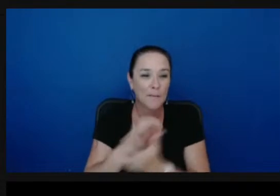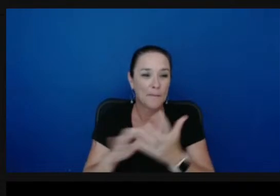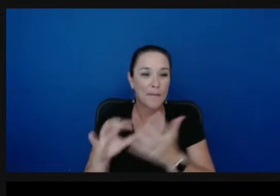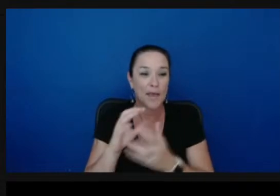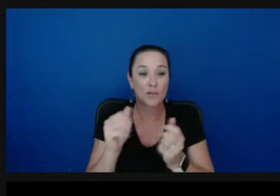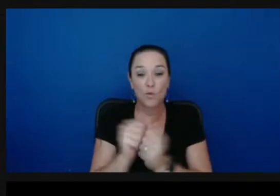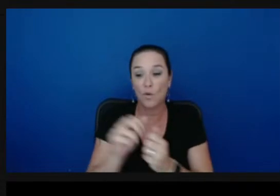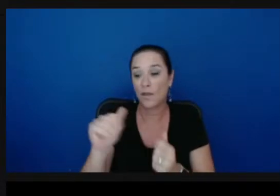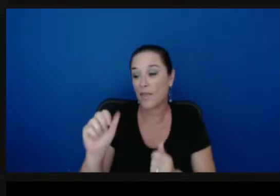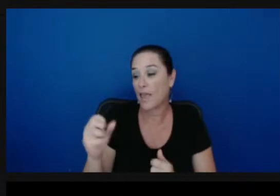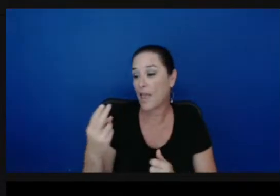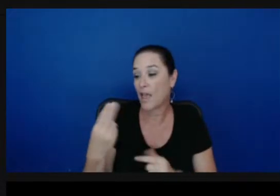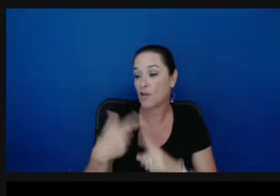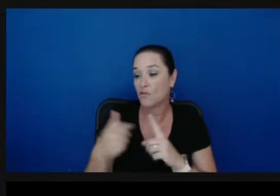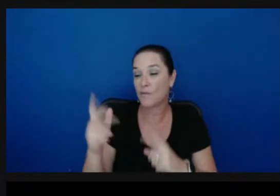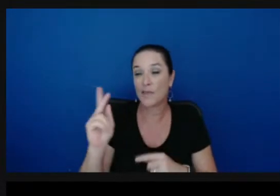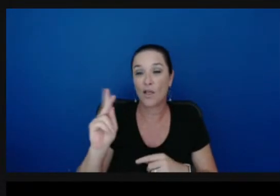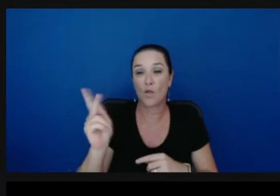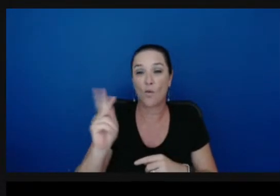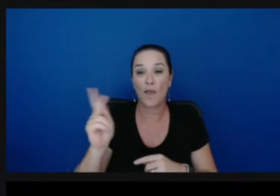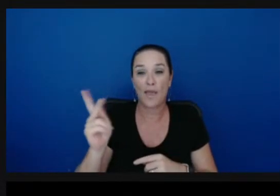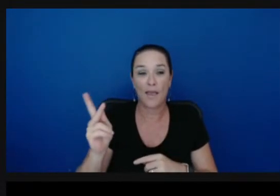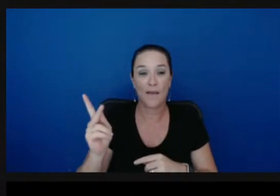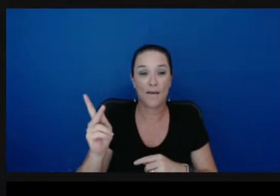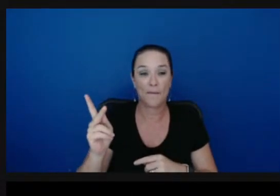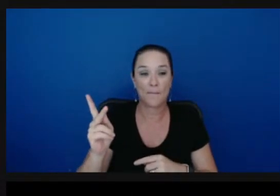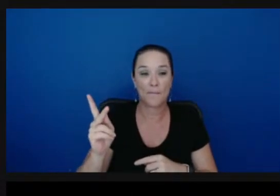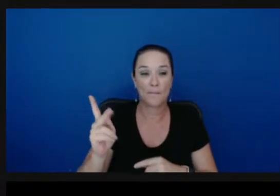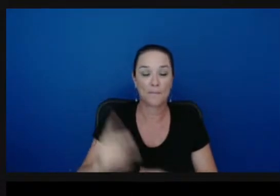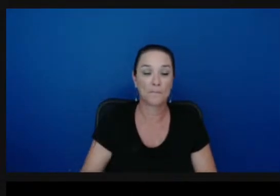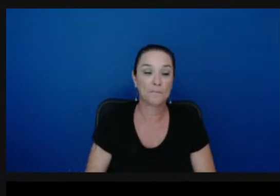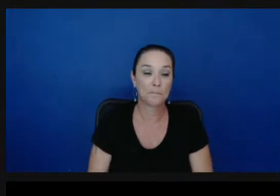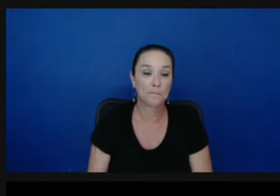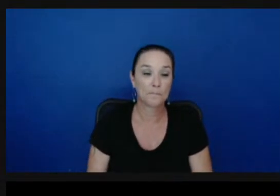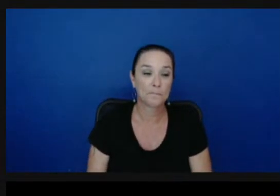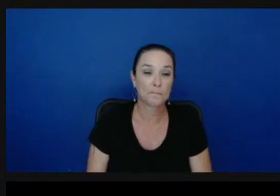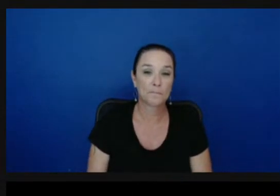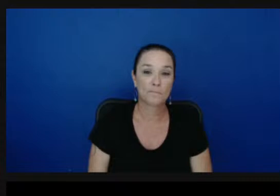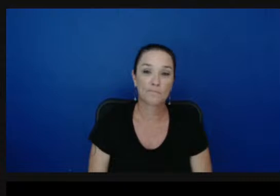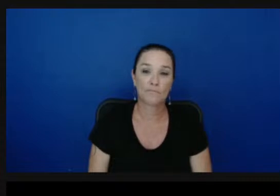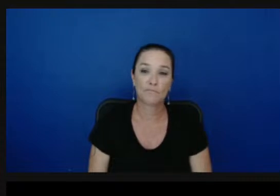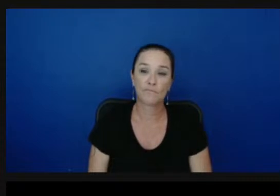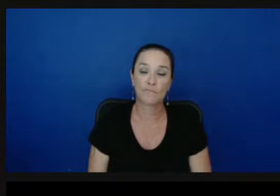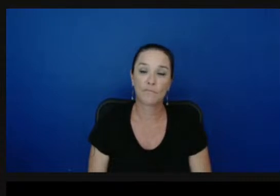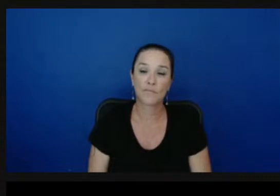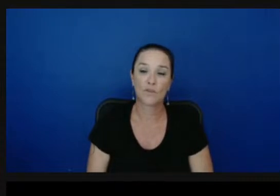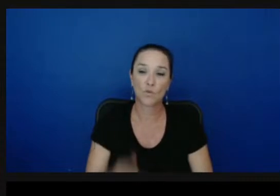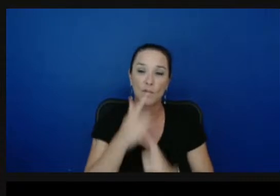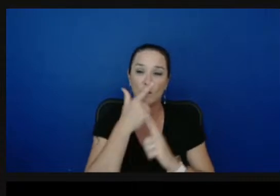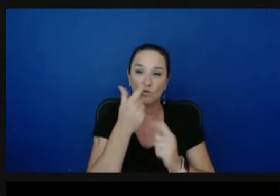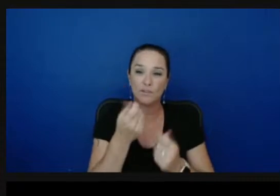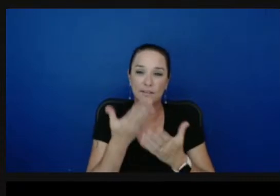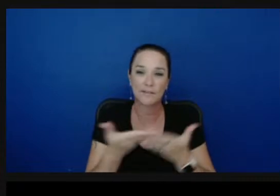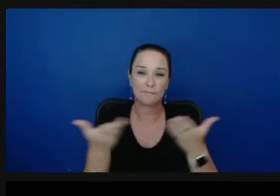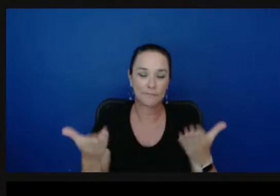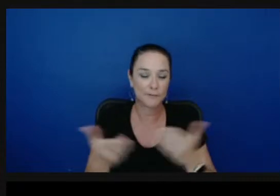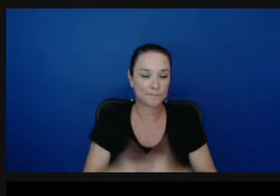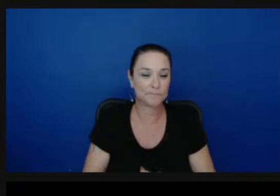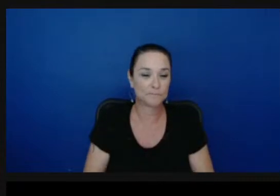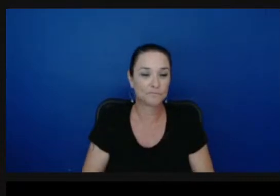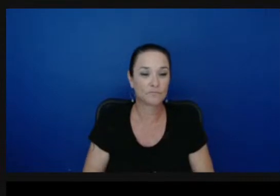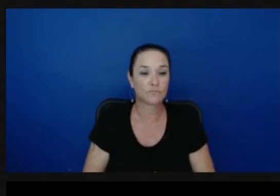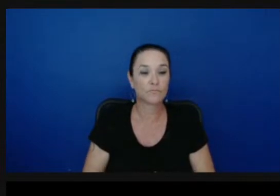ash from Kīlauea that blows off in this direction from time to time. So pretty interesting stuff there. Now to bring